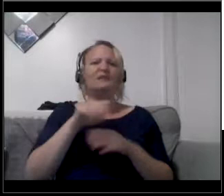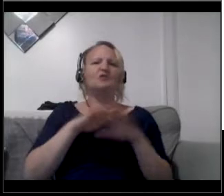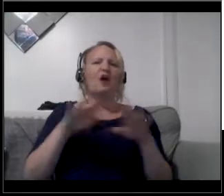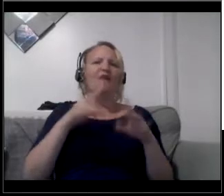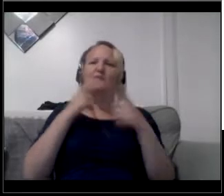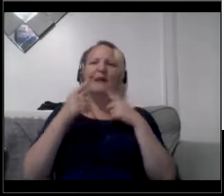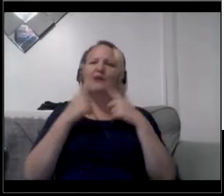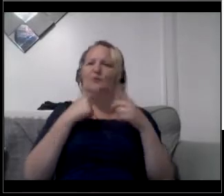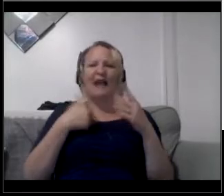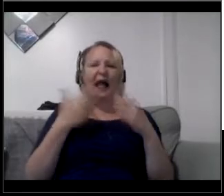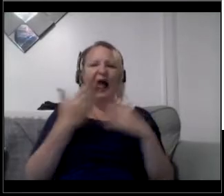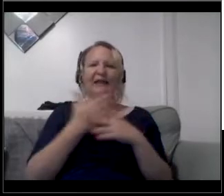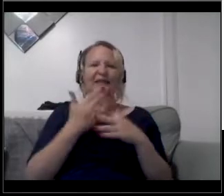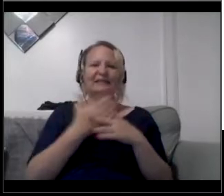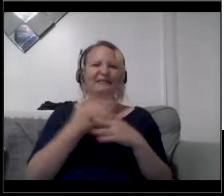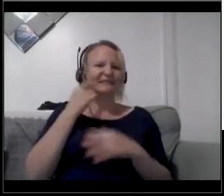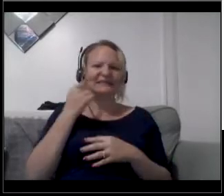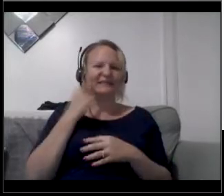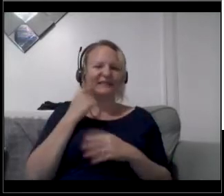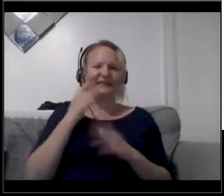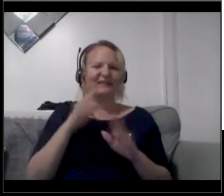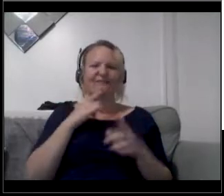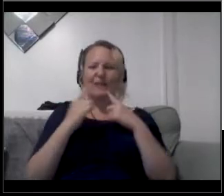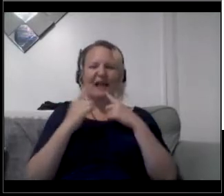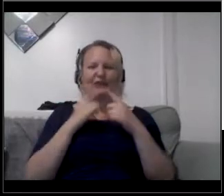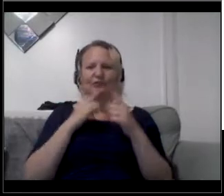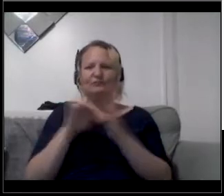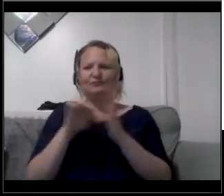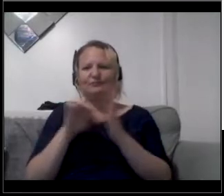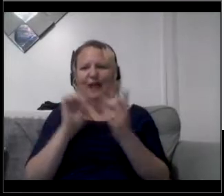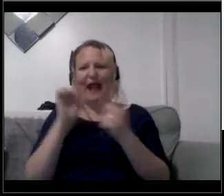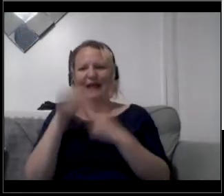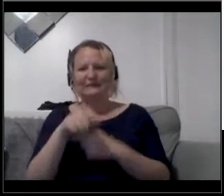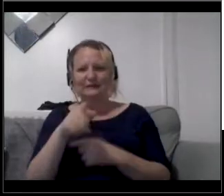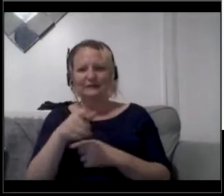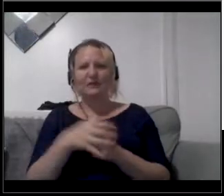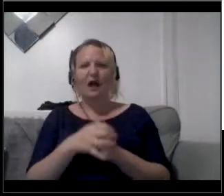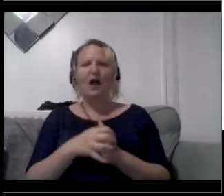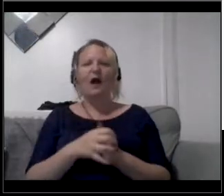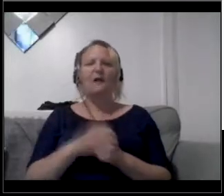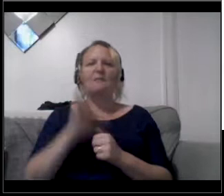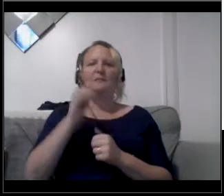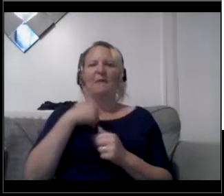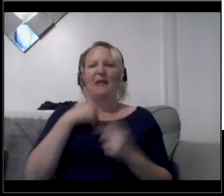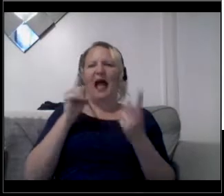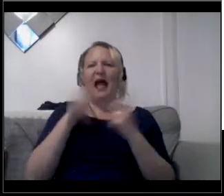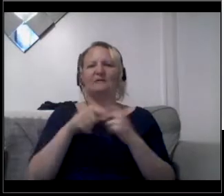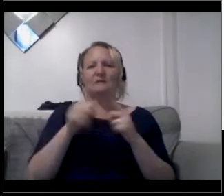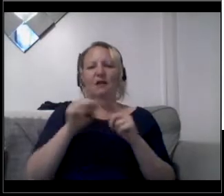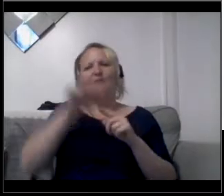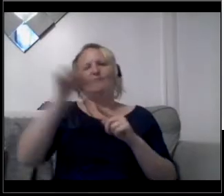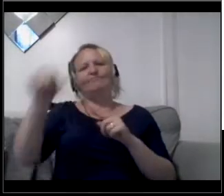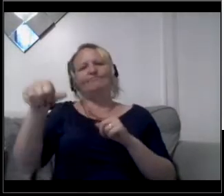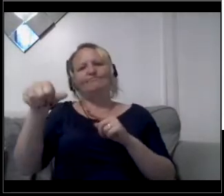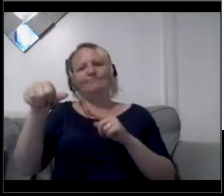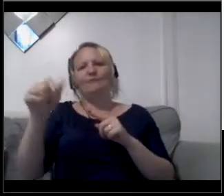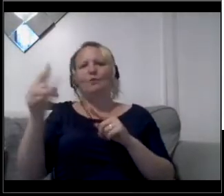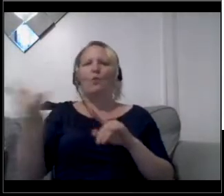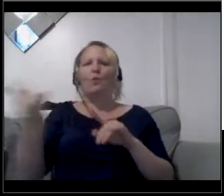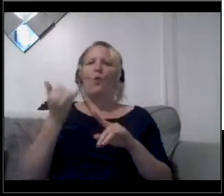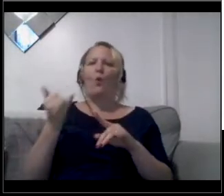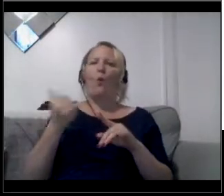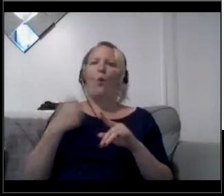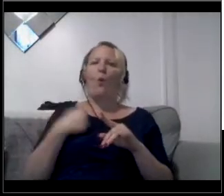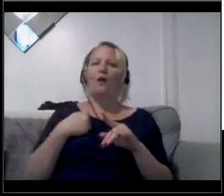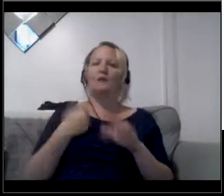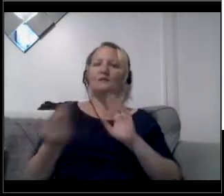can access terribly easily here now, but we can probably maybe answer that if someone wants to call us directly on our